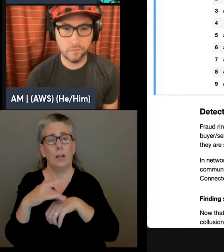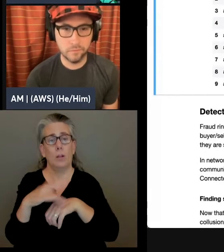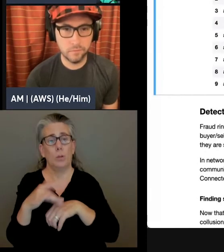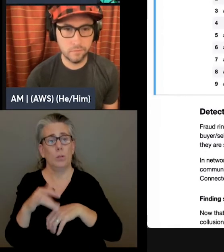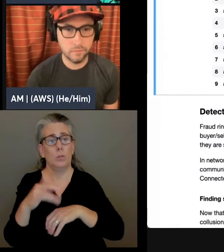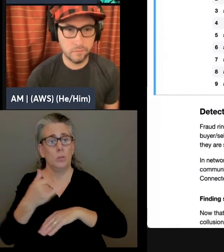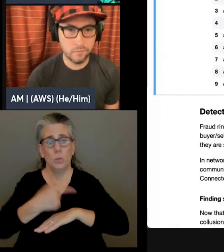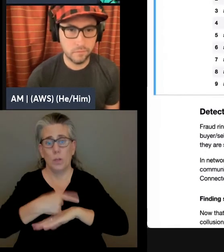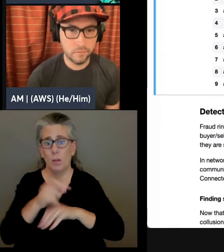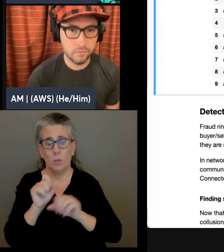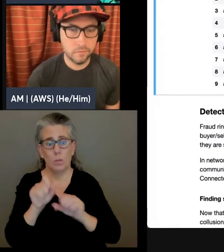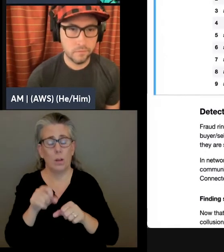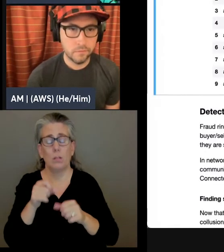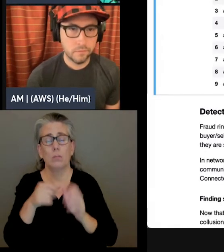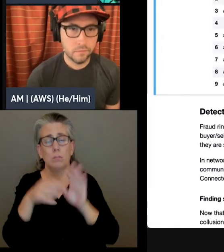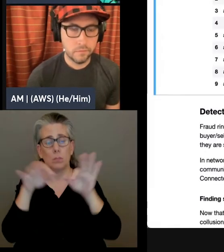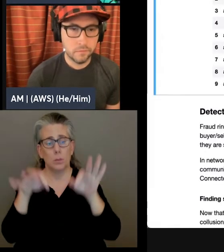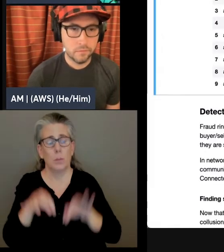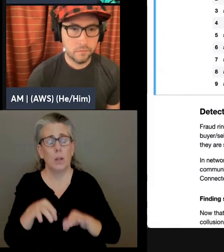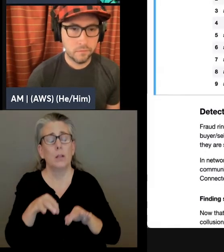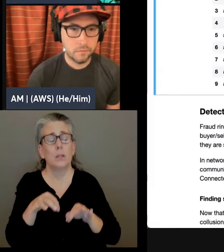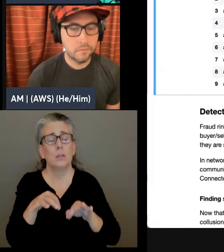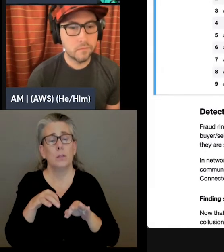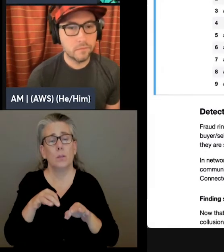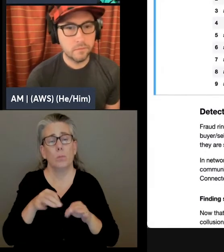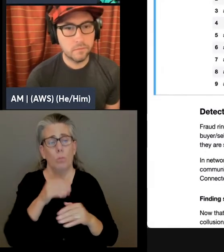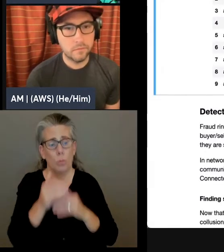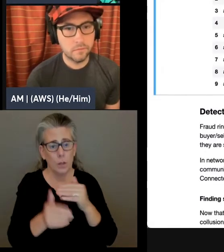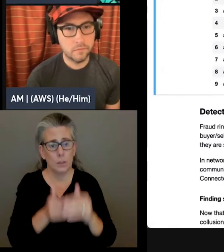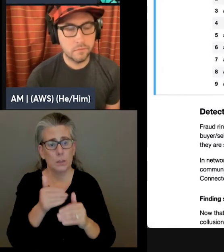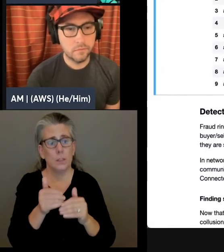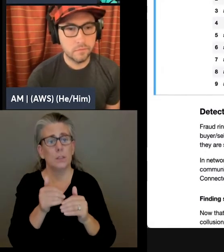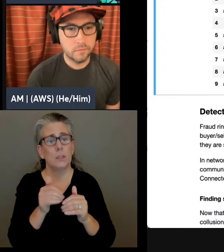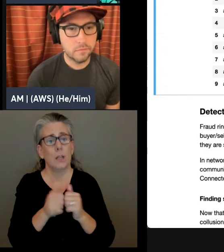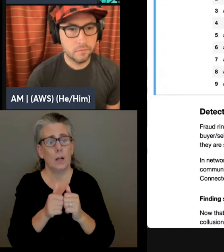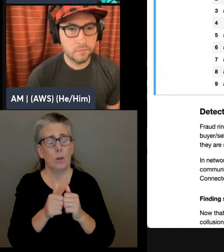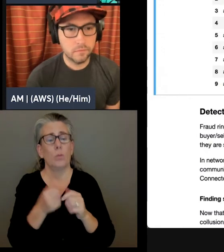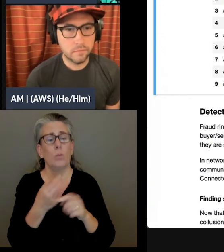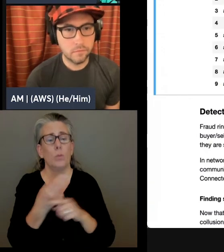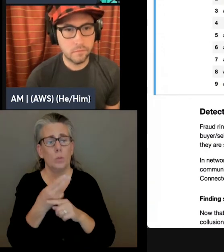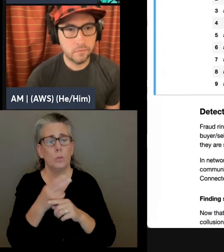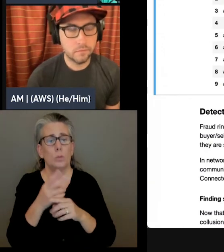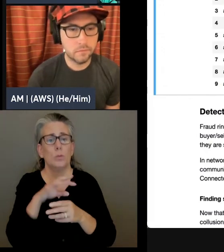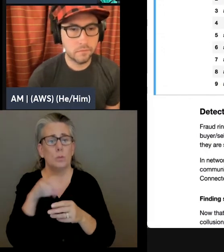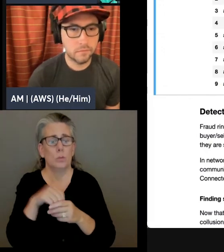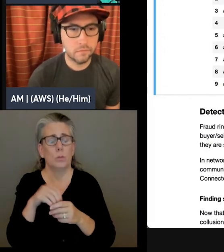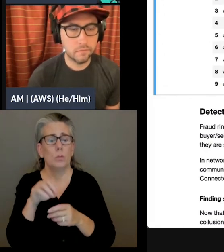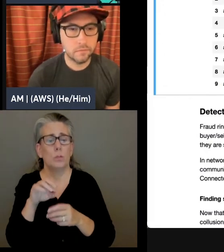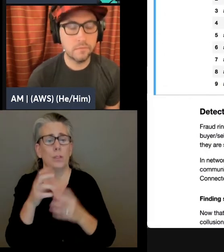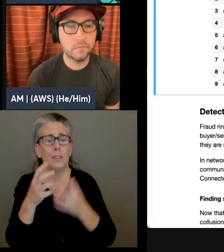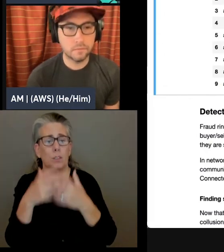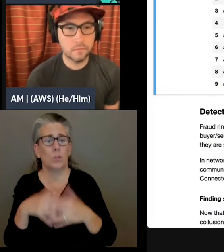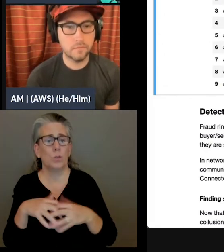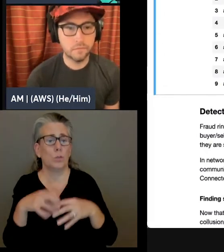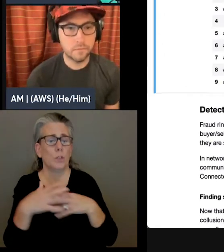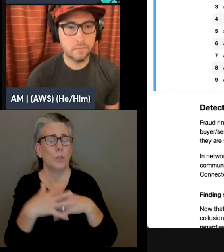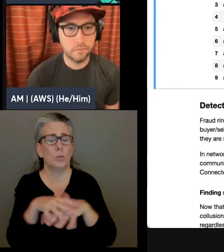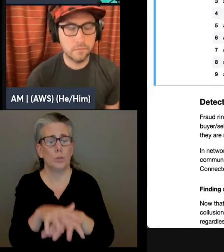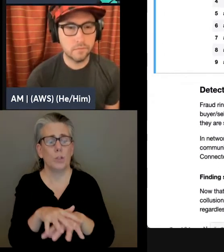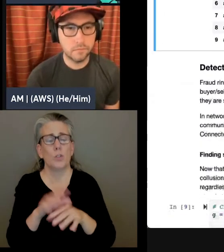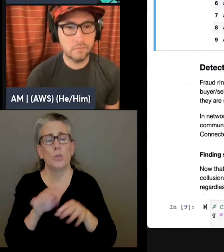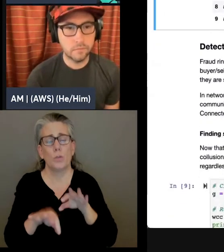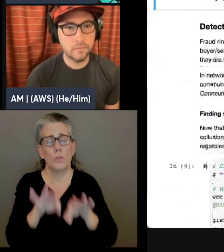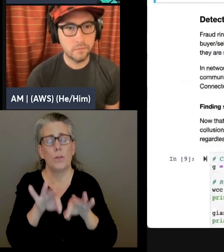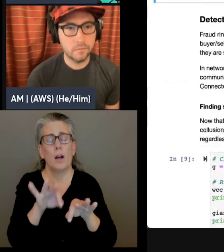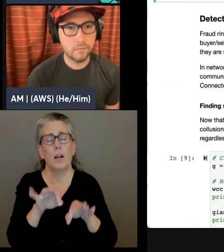through the process of using this new AWS Datawrangler integration to find fraud rings inside data, looking for things